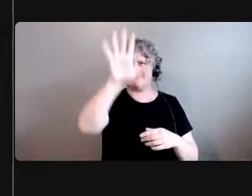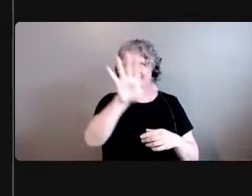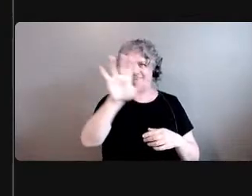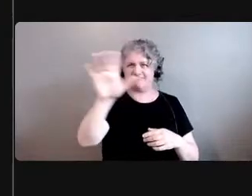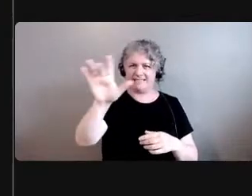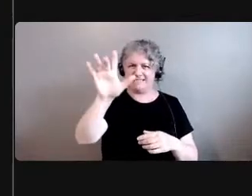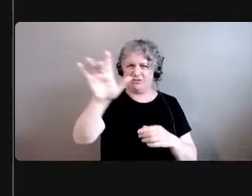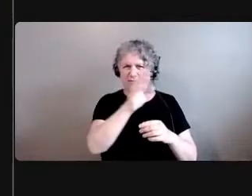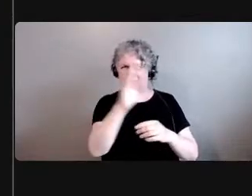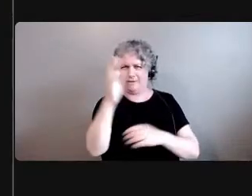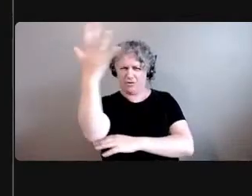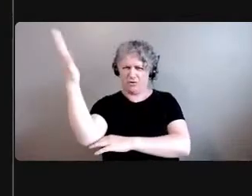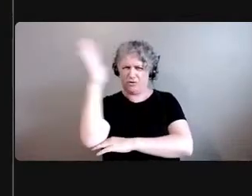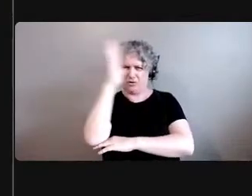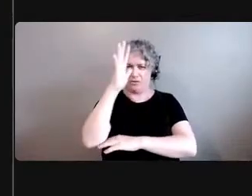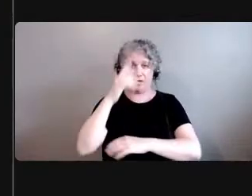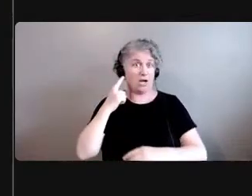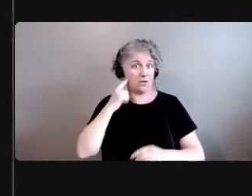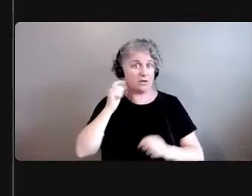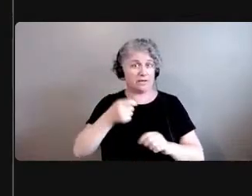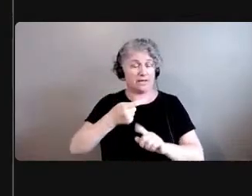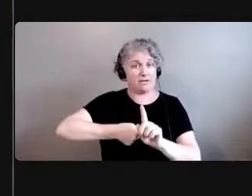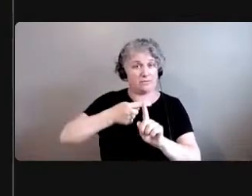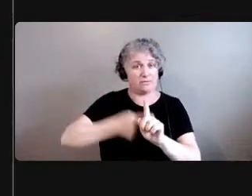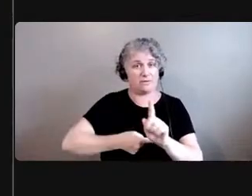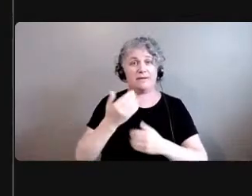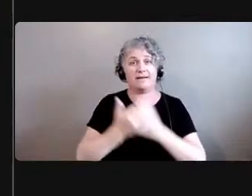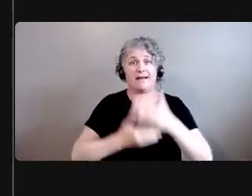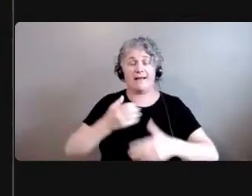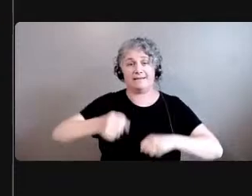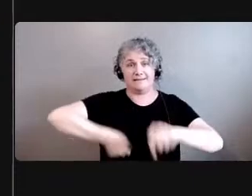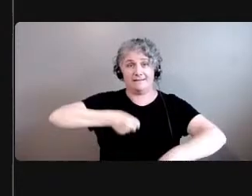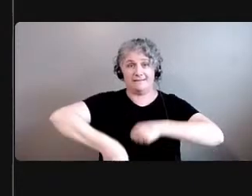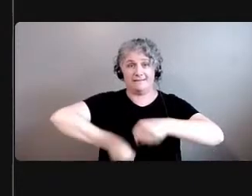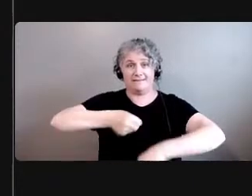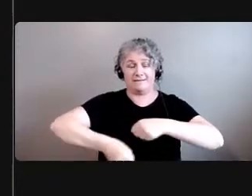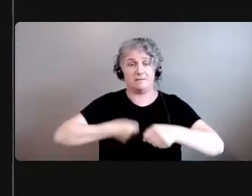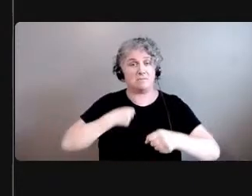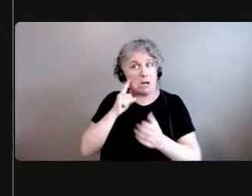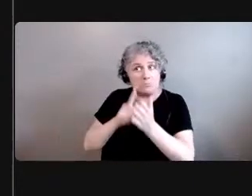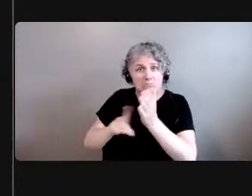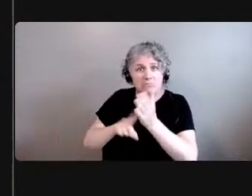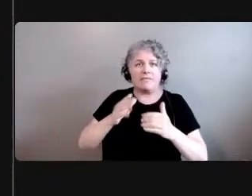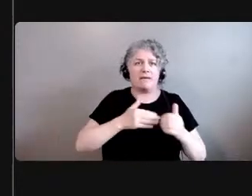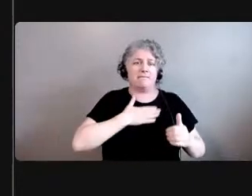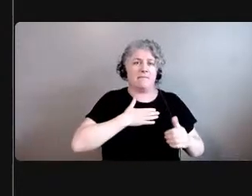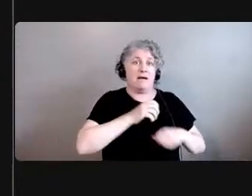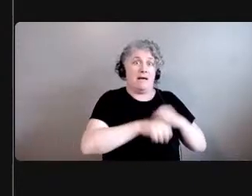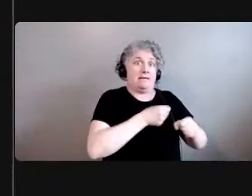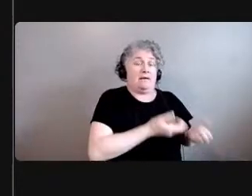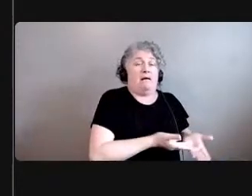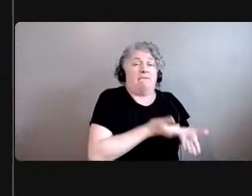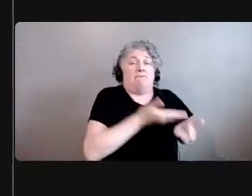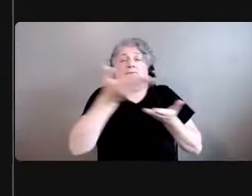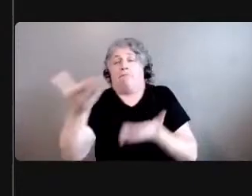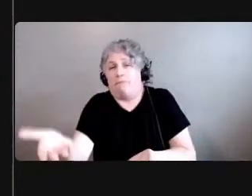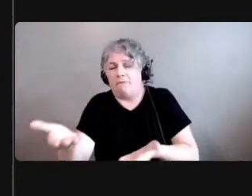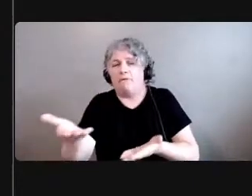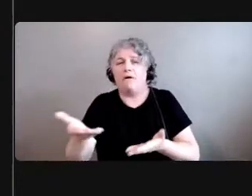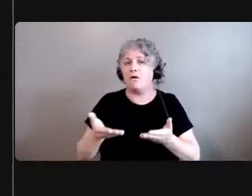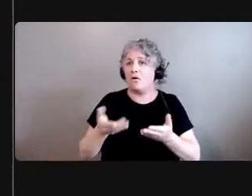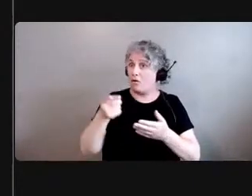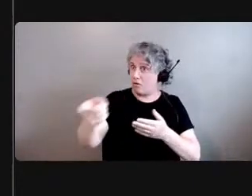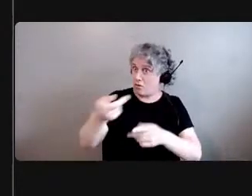heard that you could rent a hand cycle. And so that's one thing that I looked into, rather than me transporting my own hand cycle to the interior. And